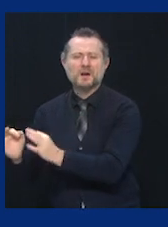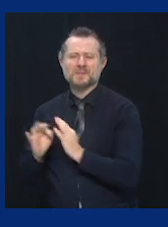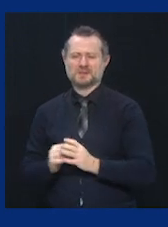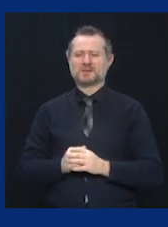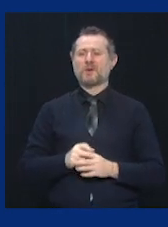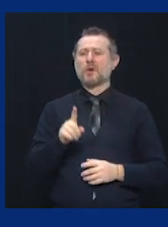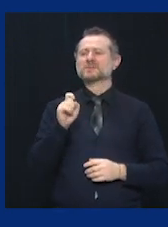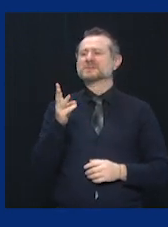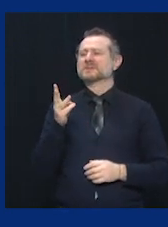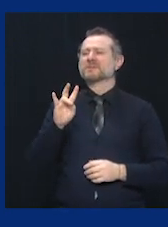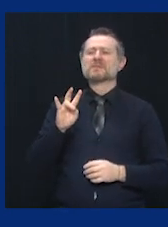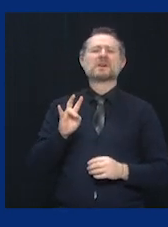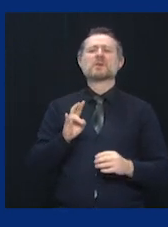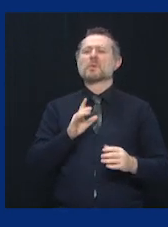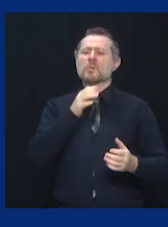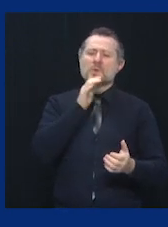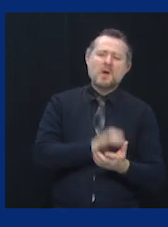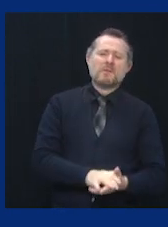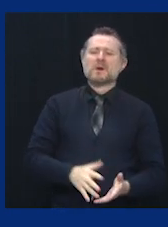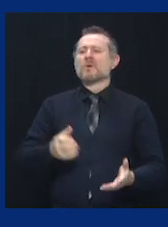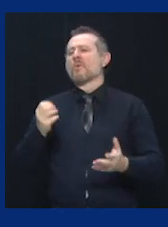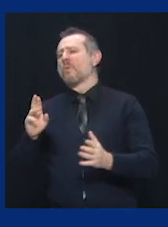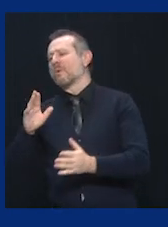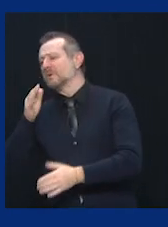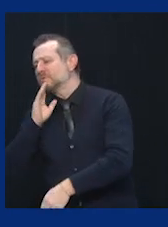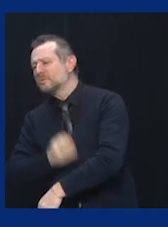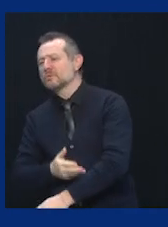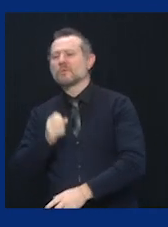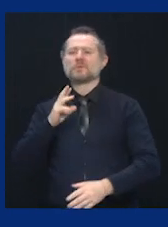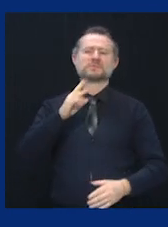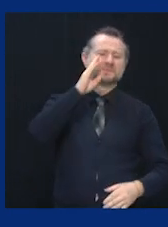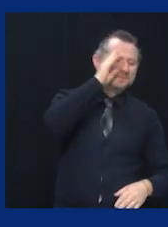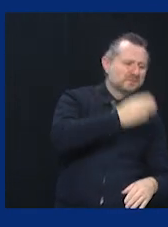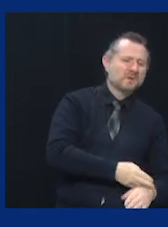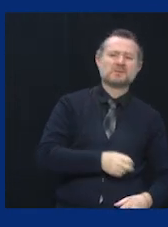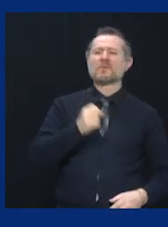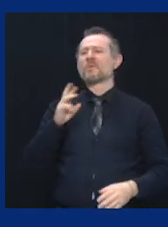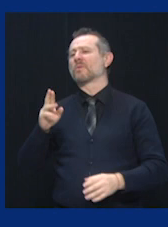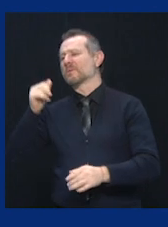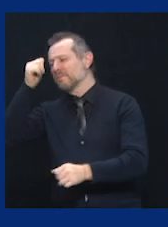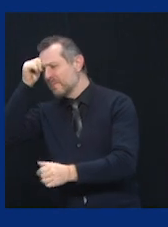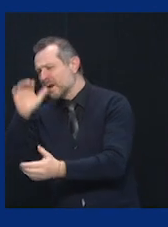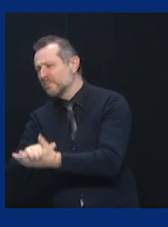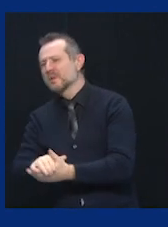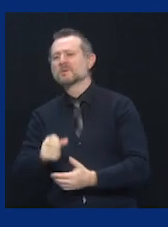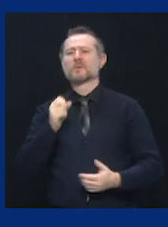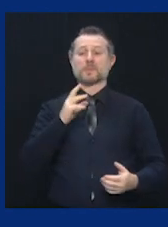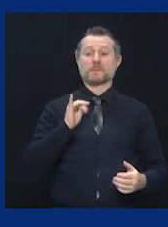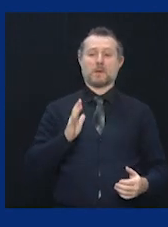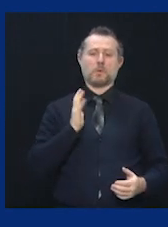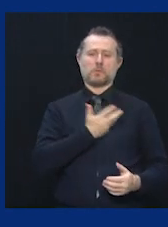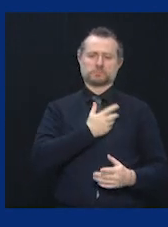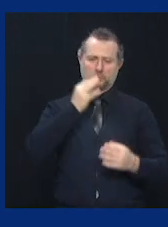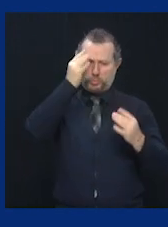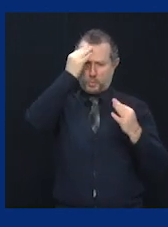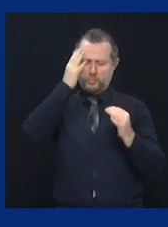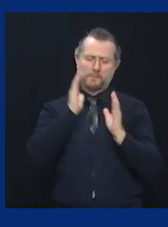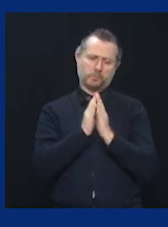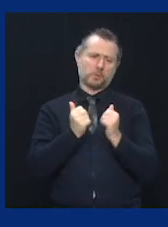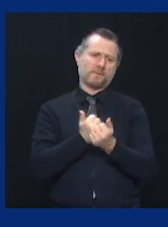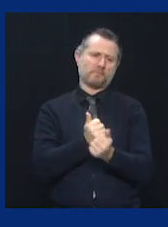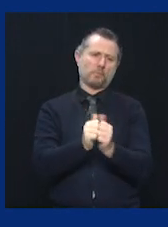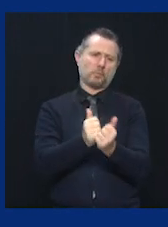167 wives and daughters and sons and husbands, and they're in our thoughts and prayers. Hospitalization